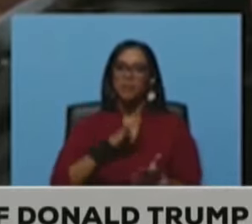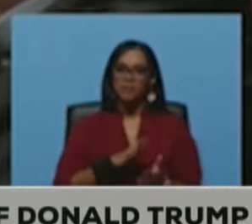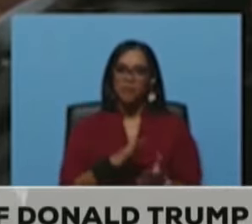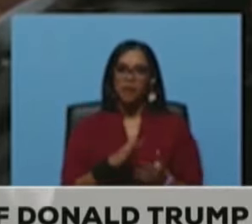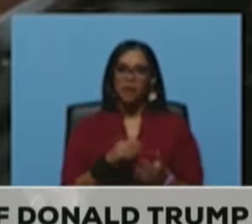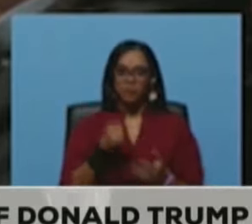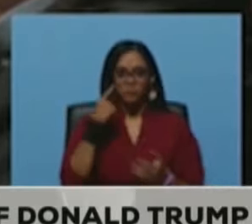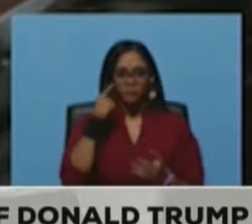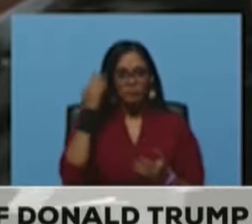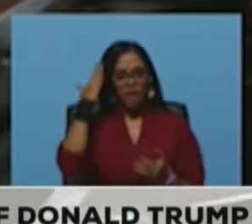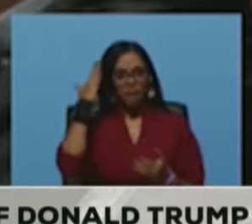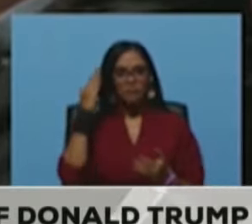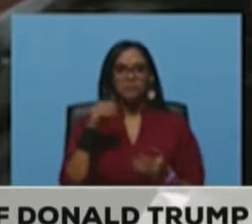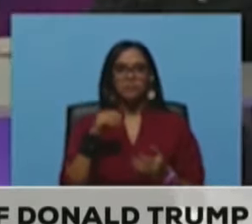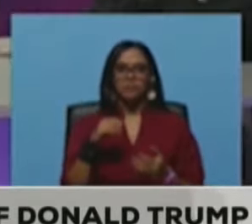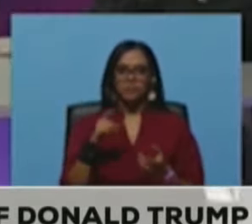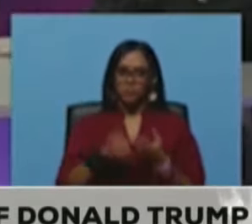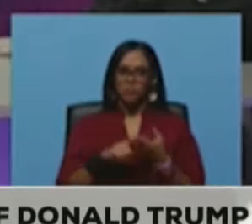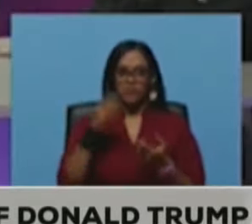in